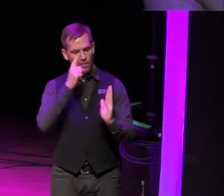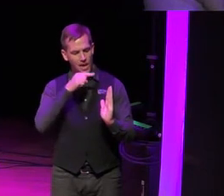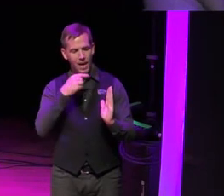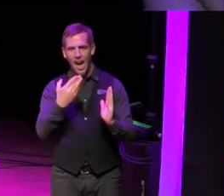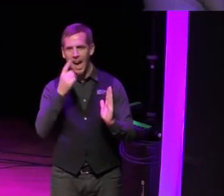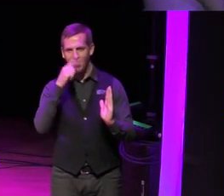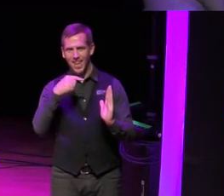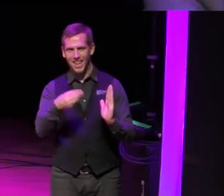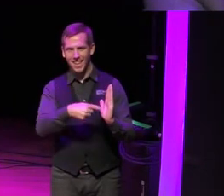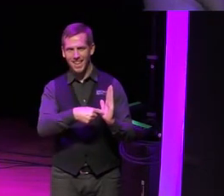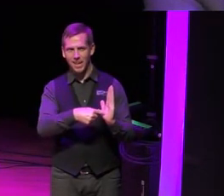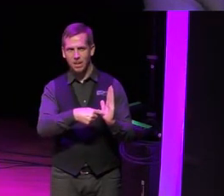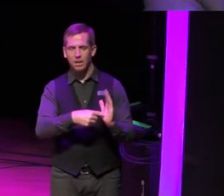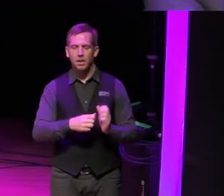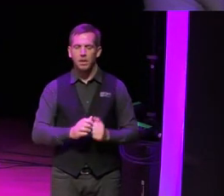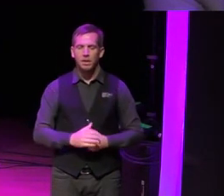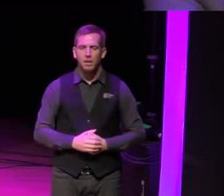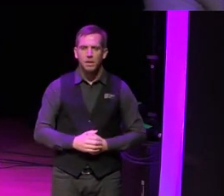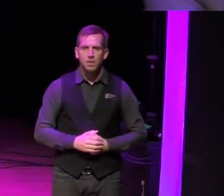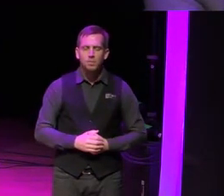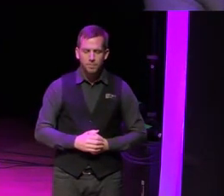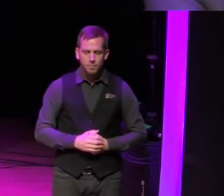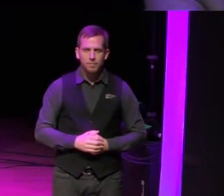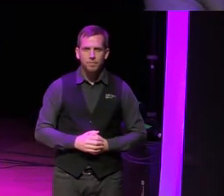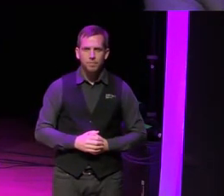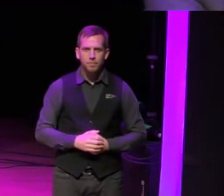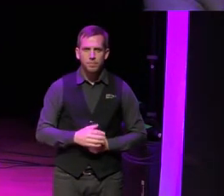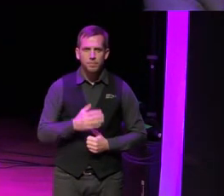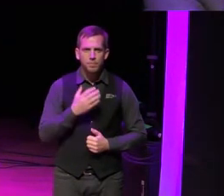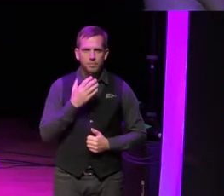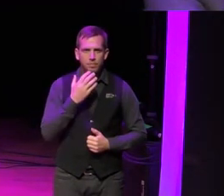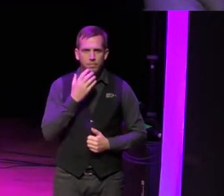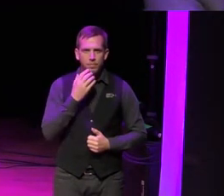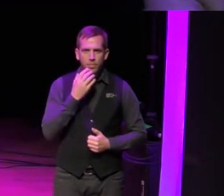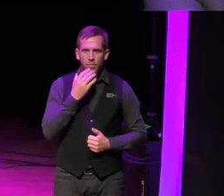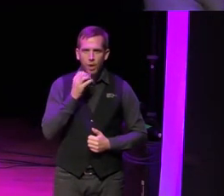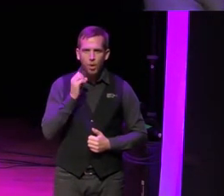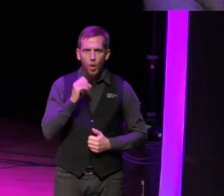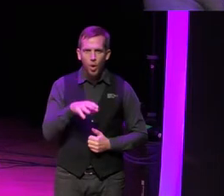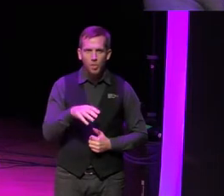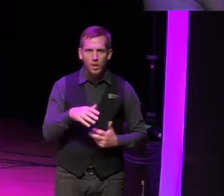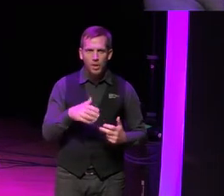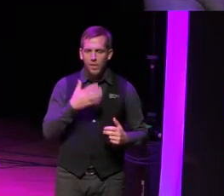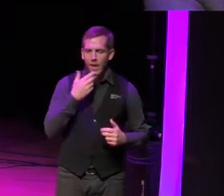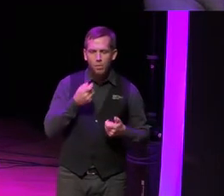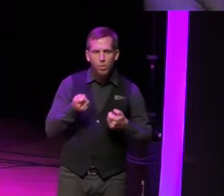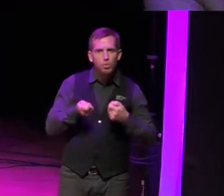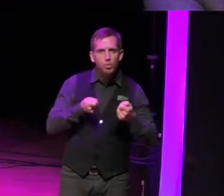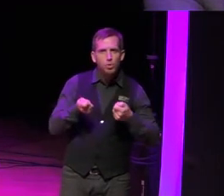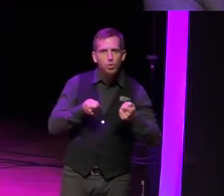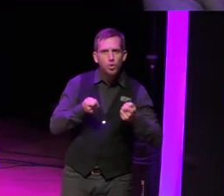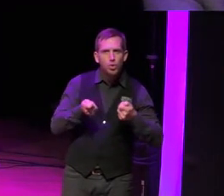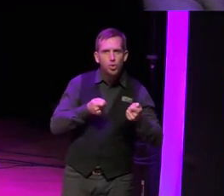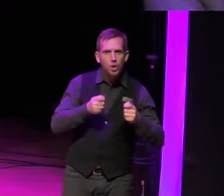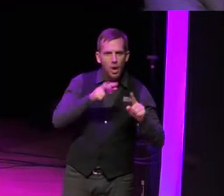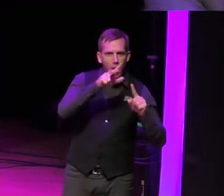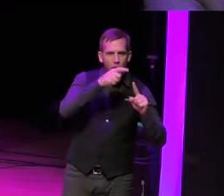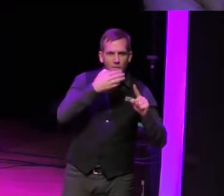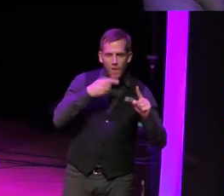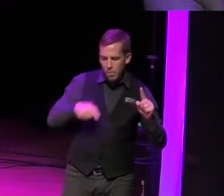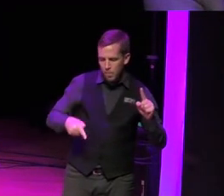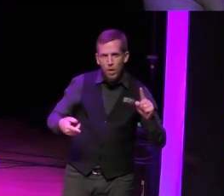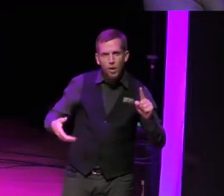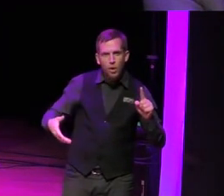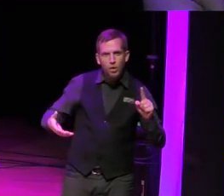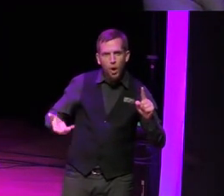my experience, was that the debate ended up being about the powers of the public protector, whereas the debate should have been about, was